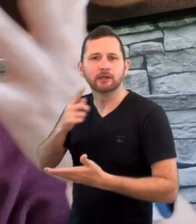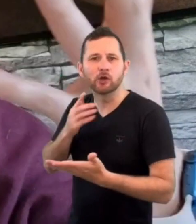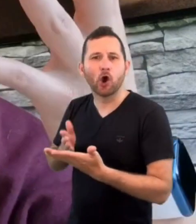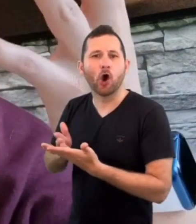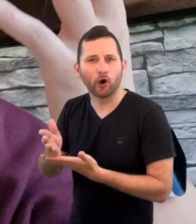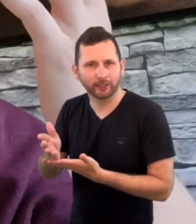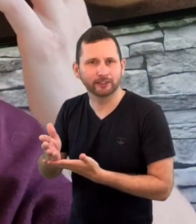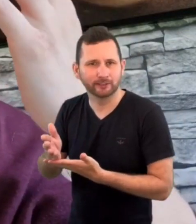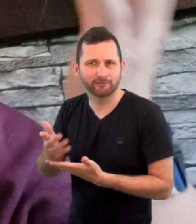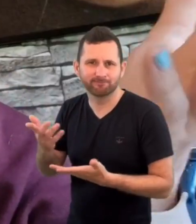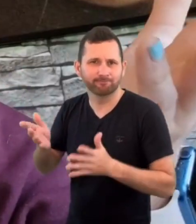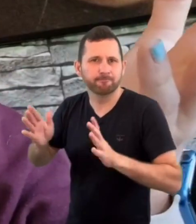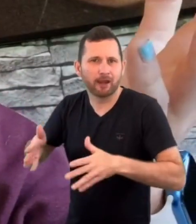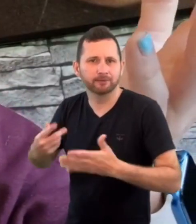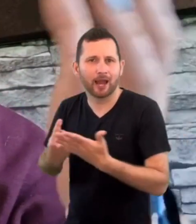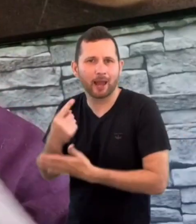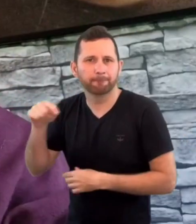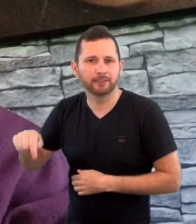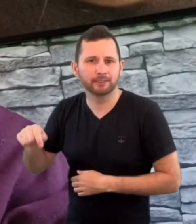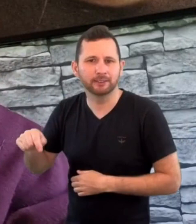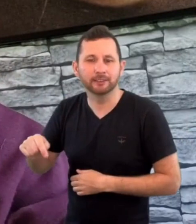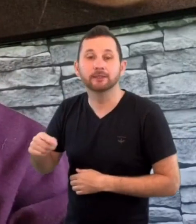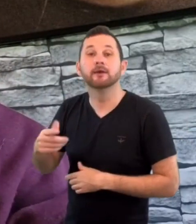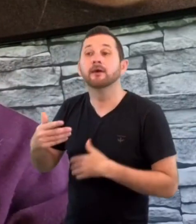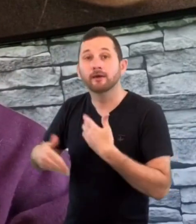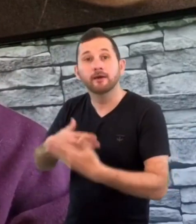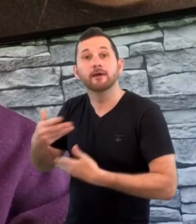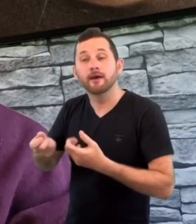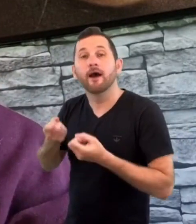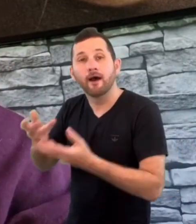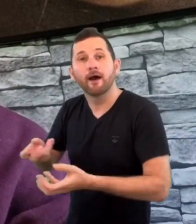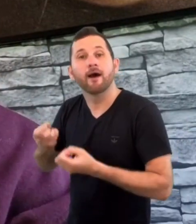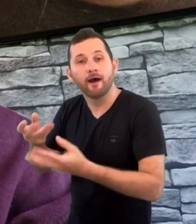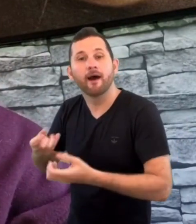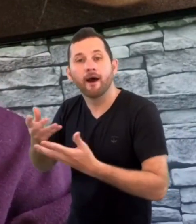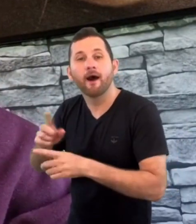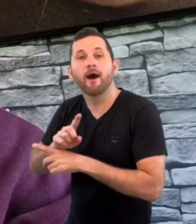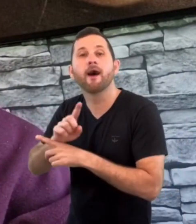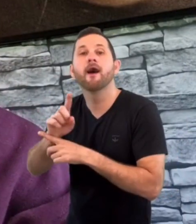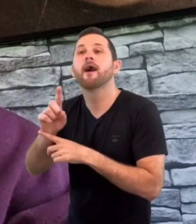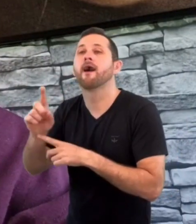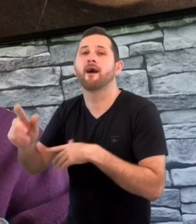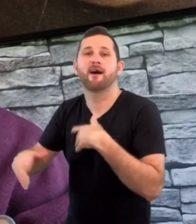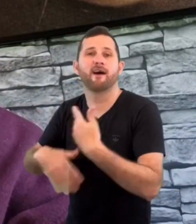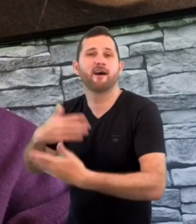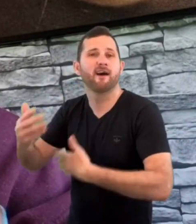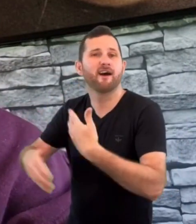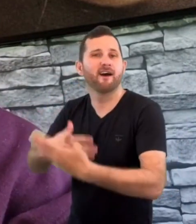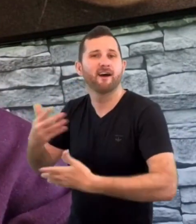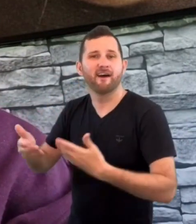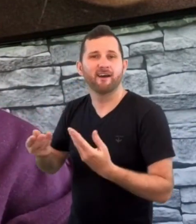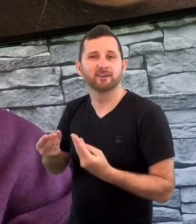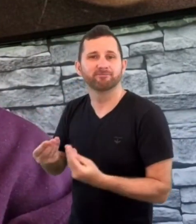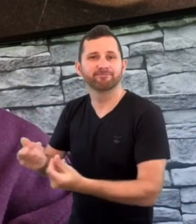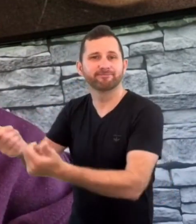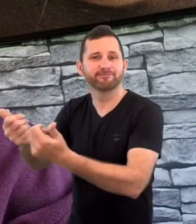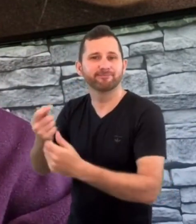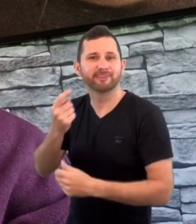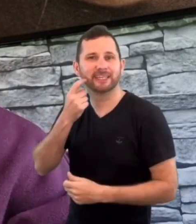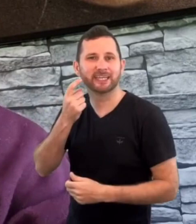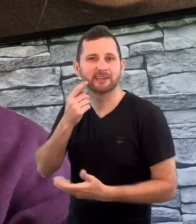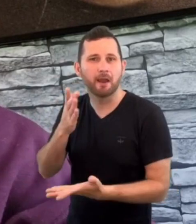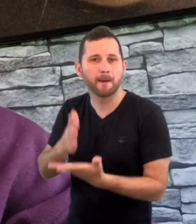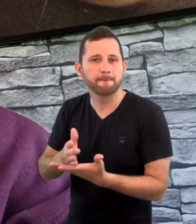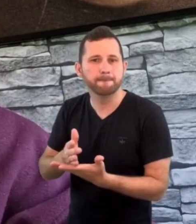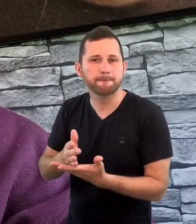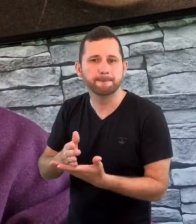force yourself to be honest with people. And the more you do it, the easier it gets, and the more people can support you.